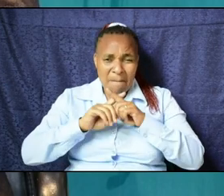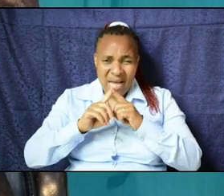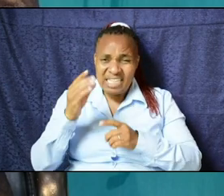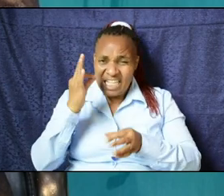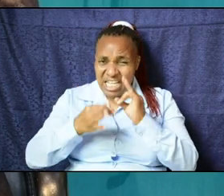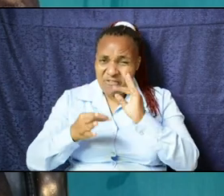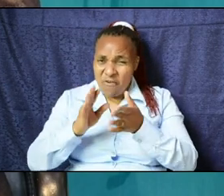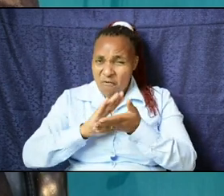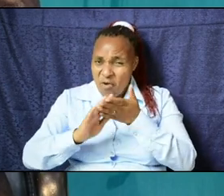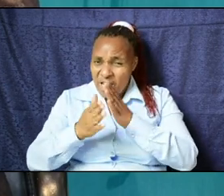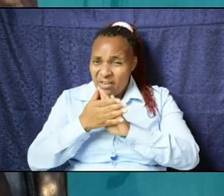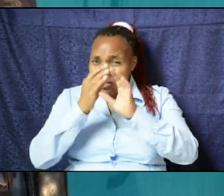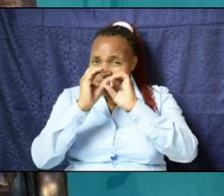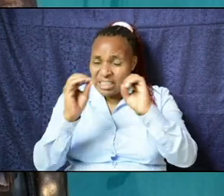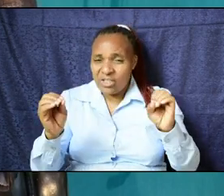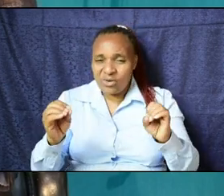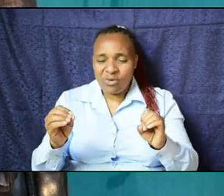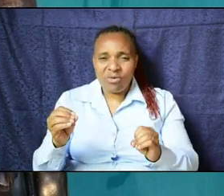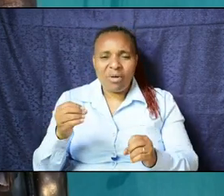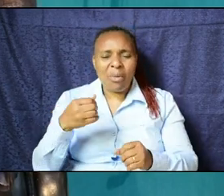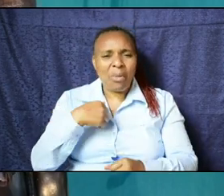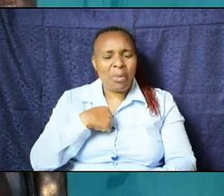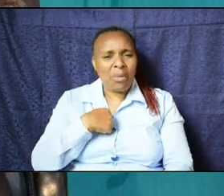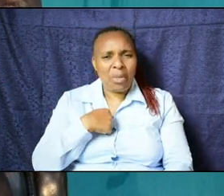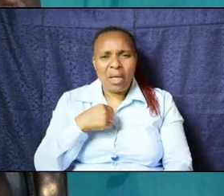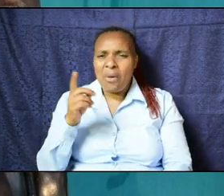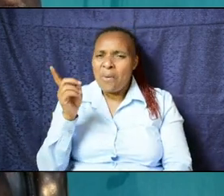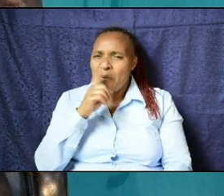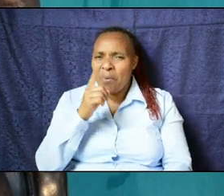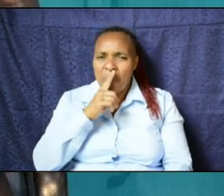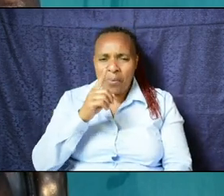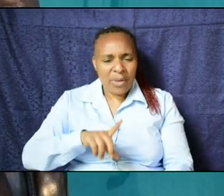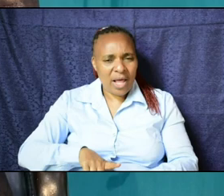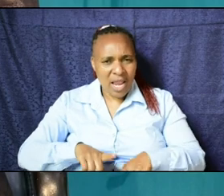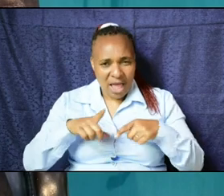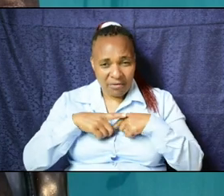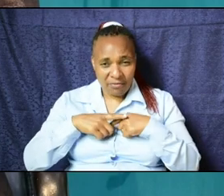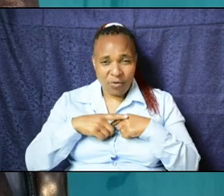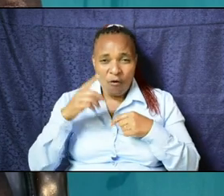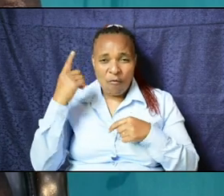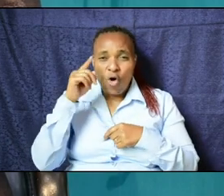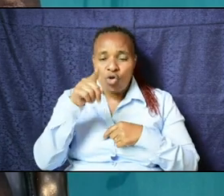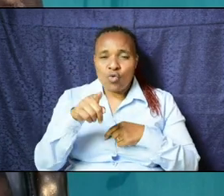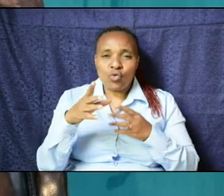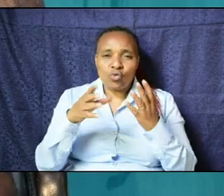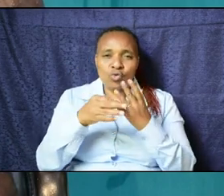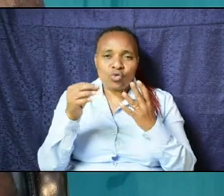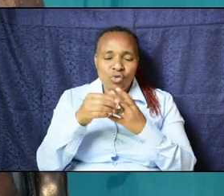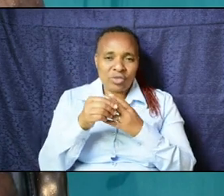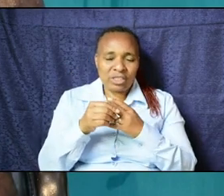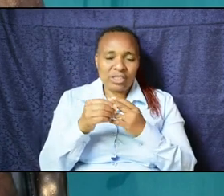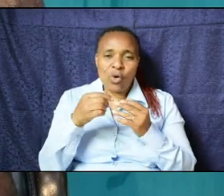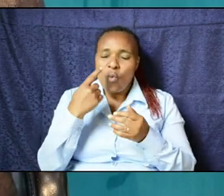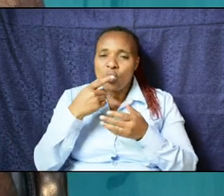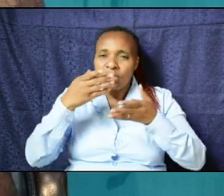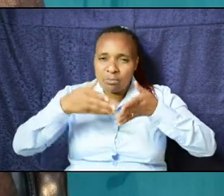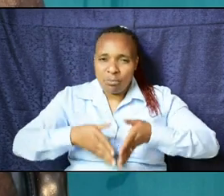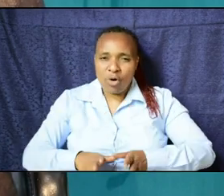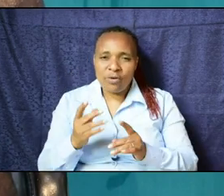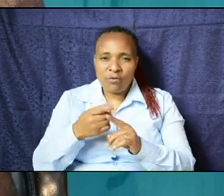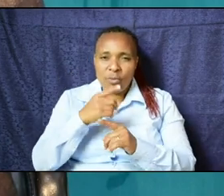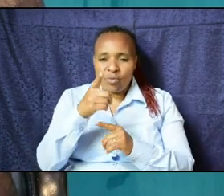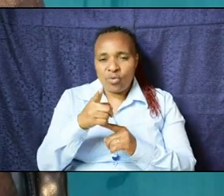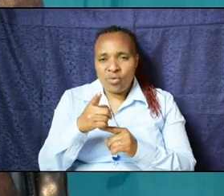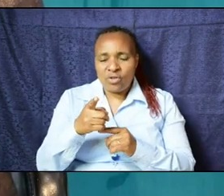forgive, you live a bitter life. Mm. But it's upon us to choose, and that choice is born by you. Choose